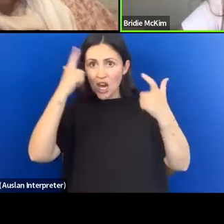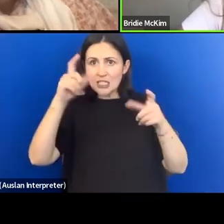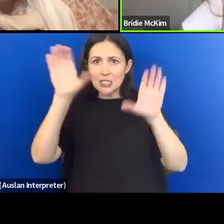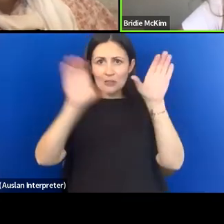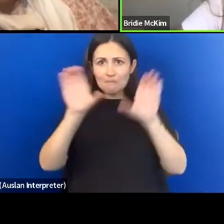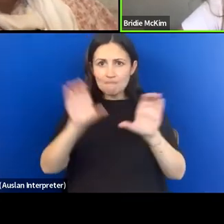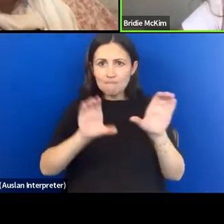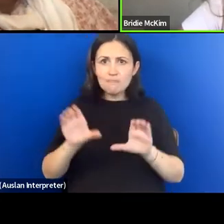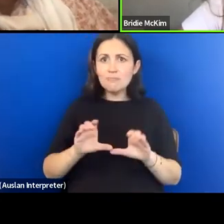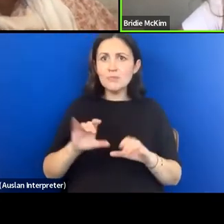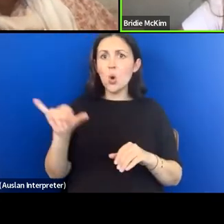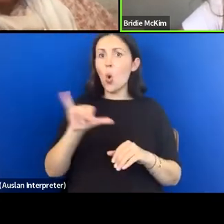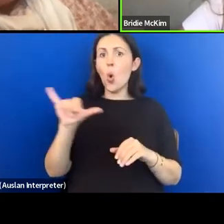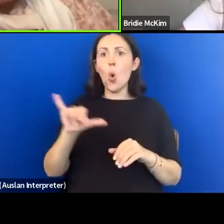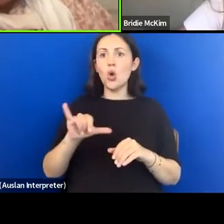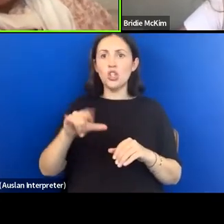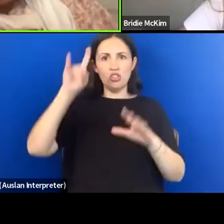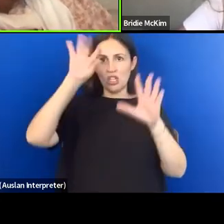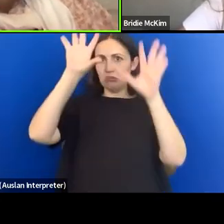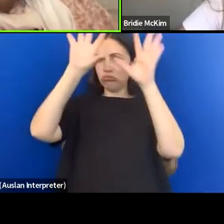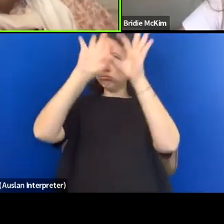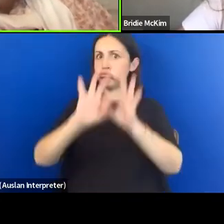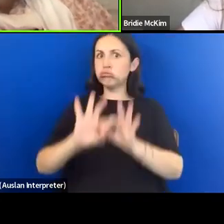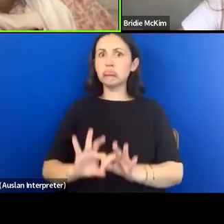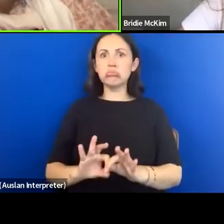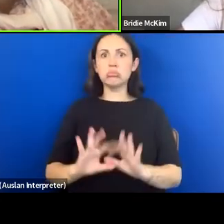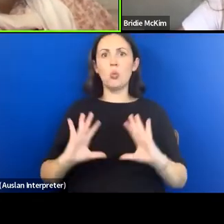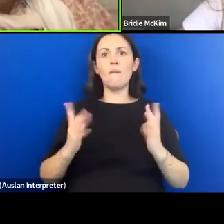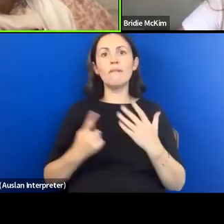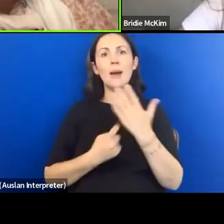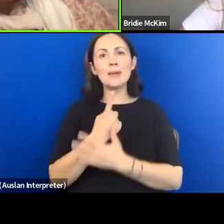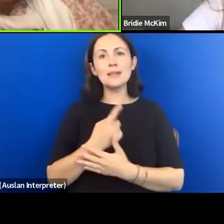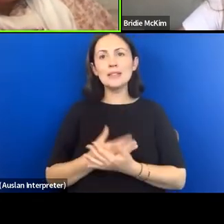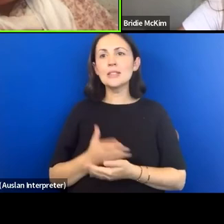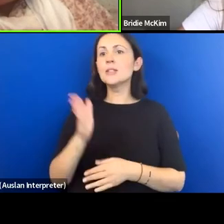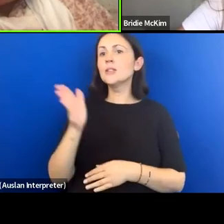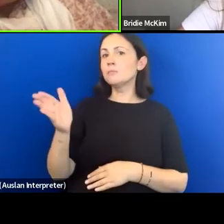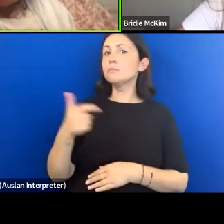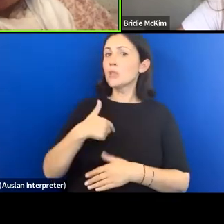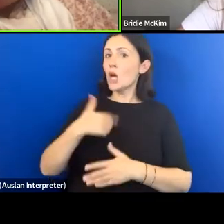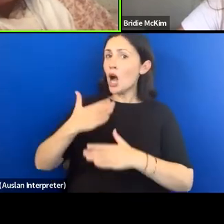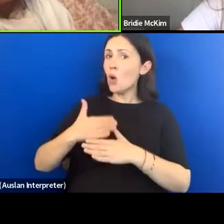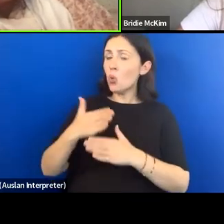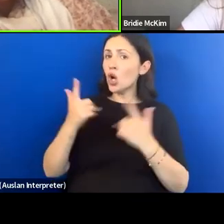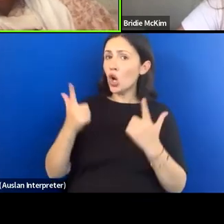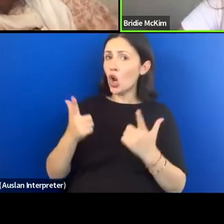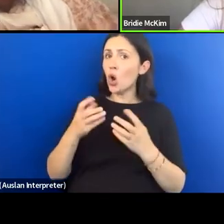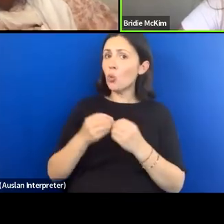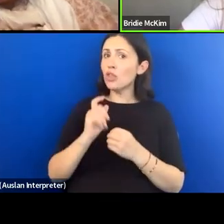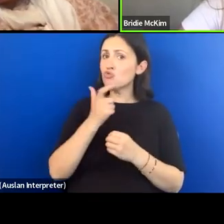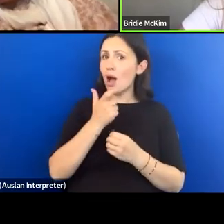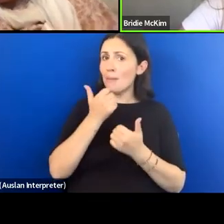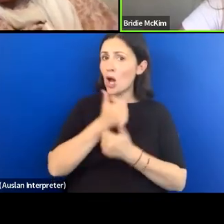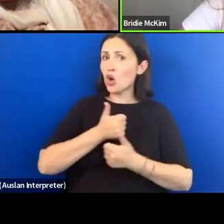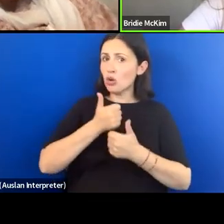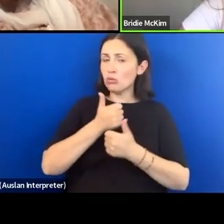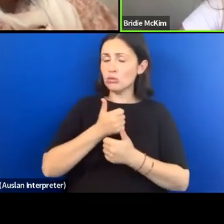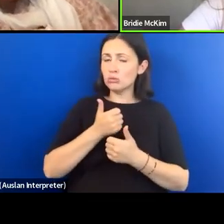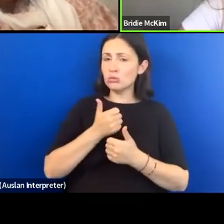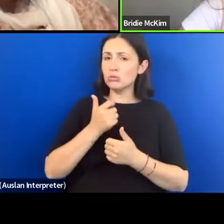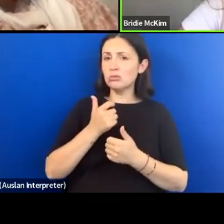go with your creative flow? I kind of work a lot in the drama comedy space, because I